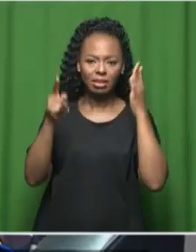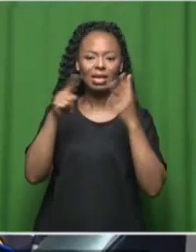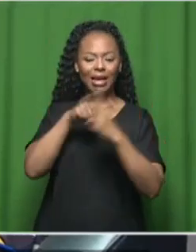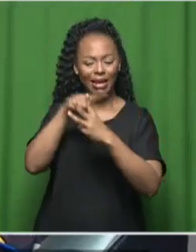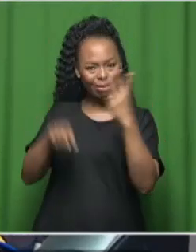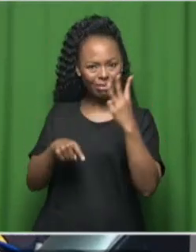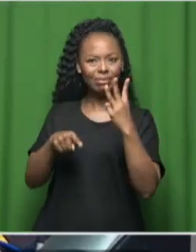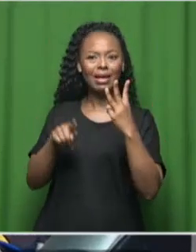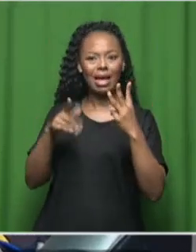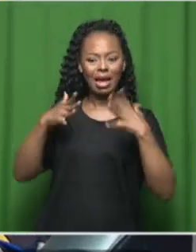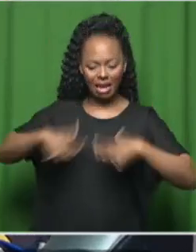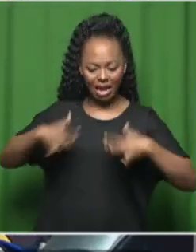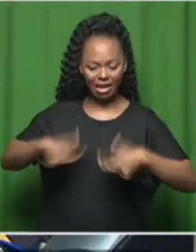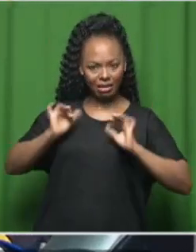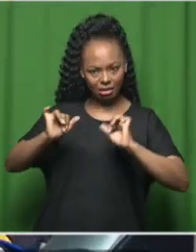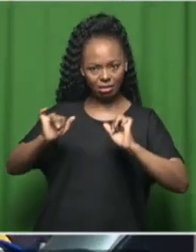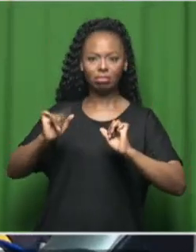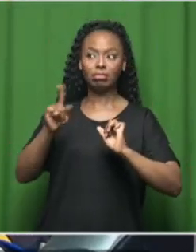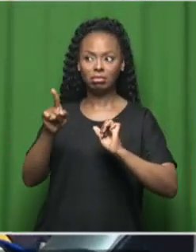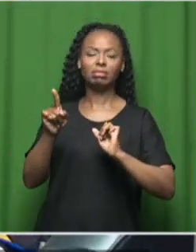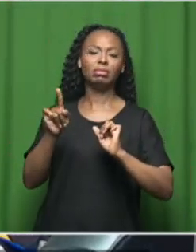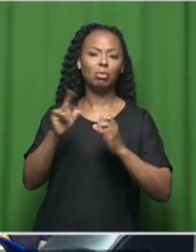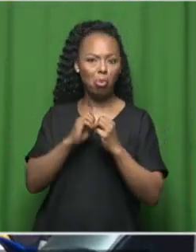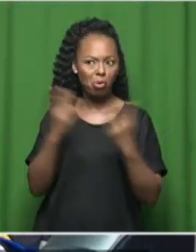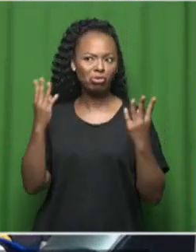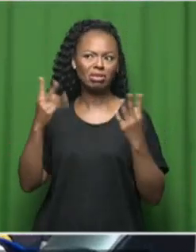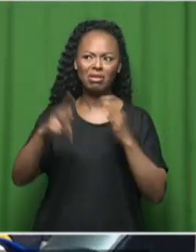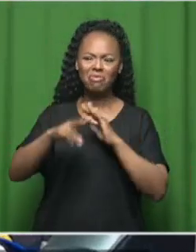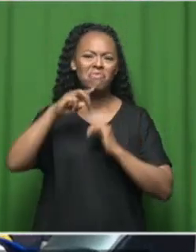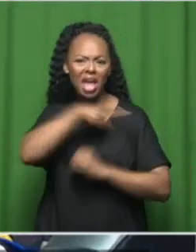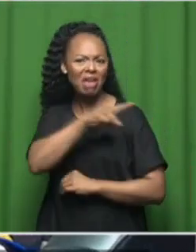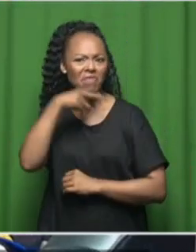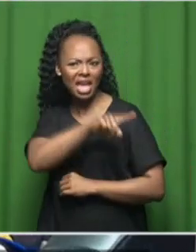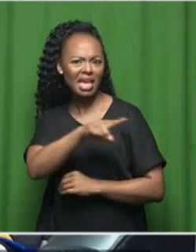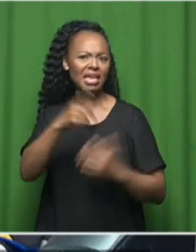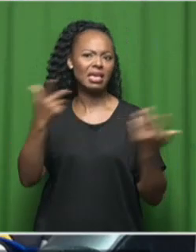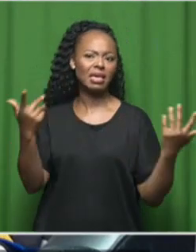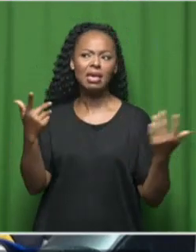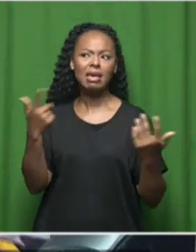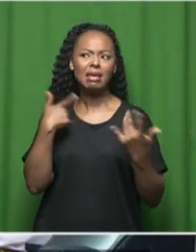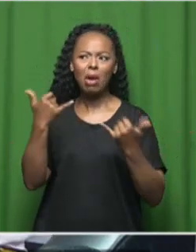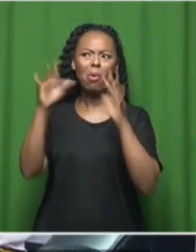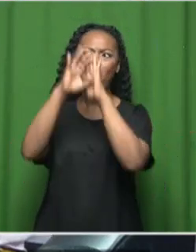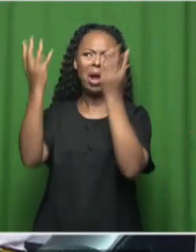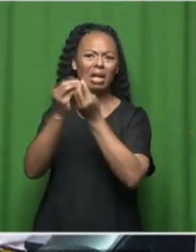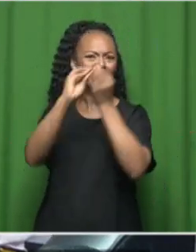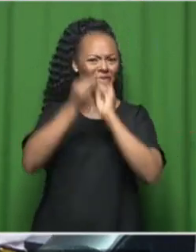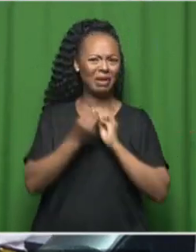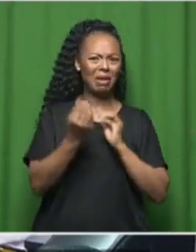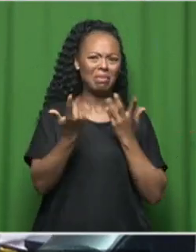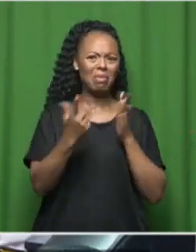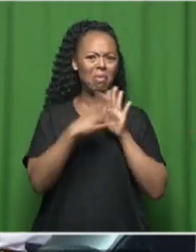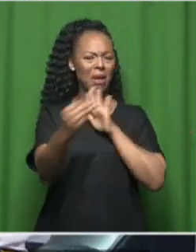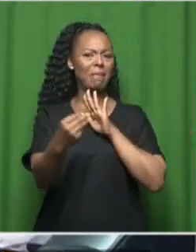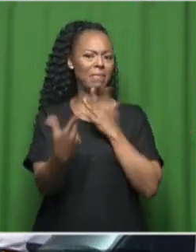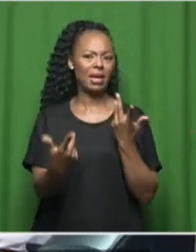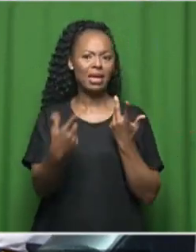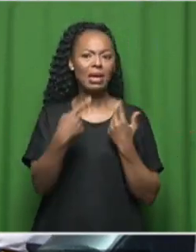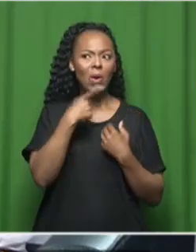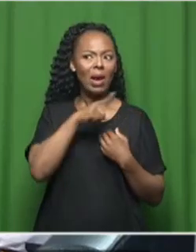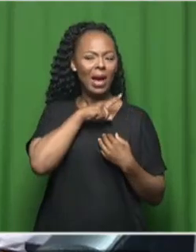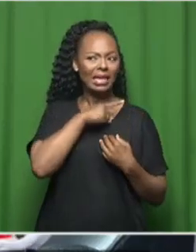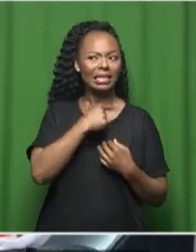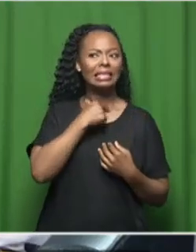people were even questioning, it's like, why do you saying this is yours? Because it's in Ndebele. People were just saying